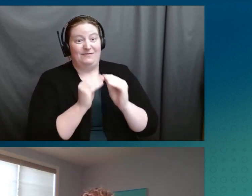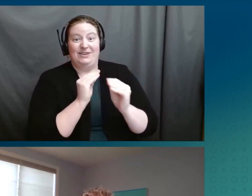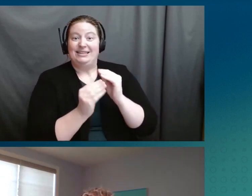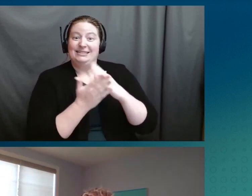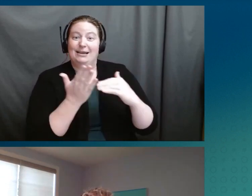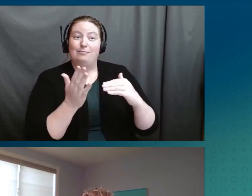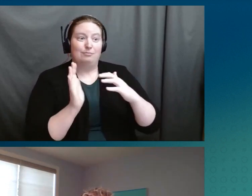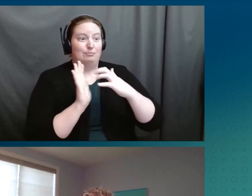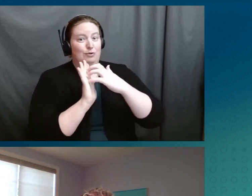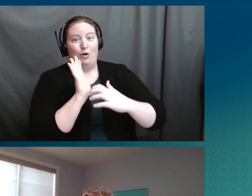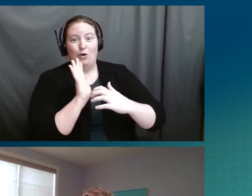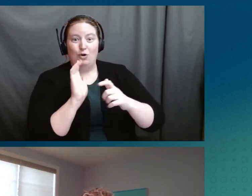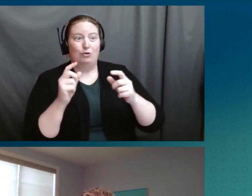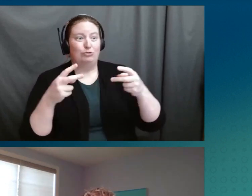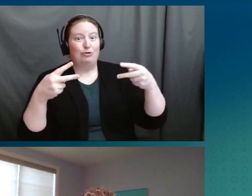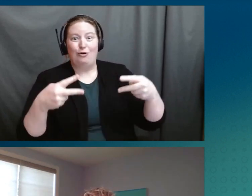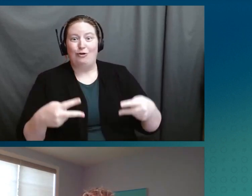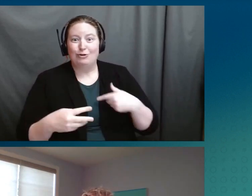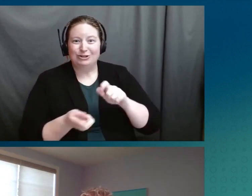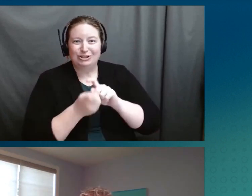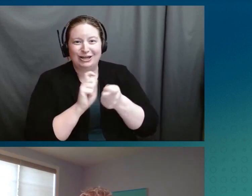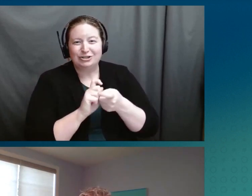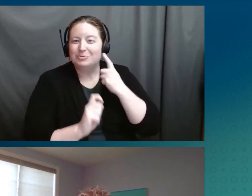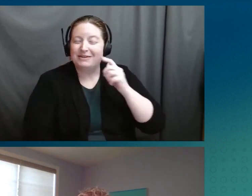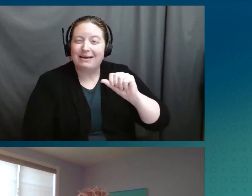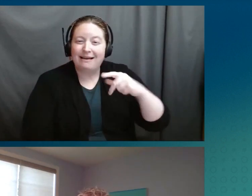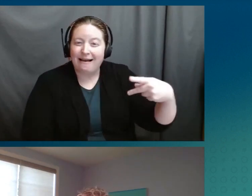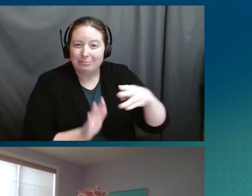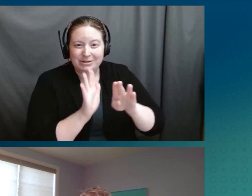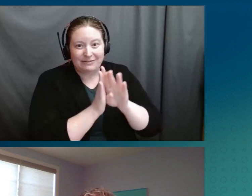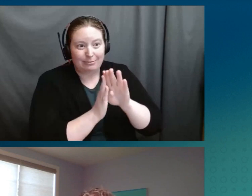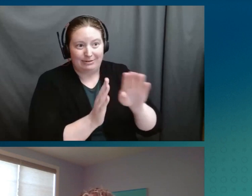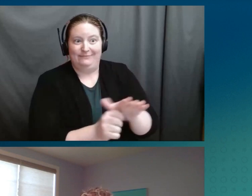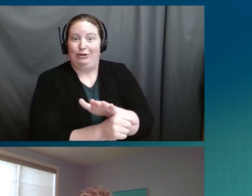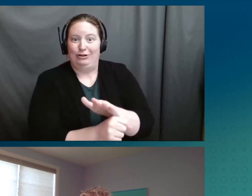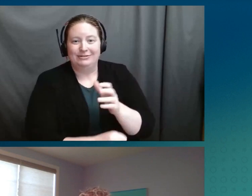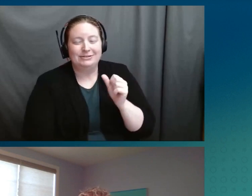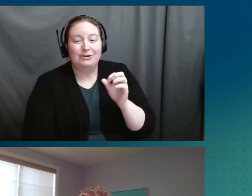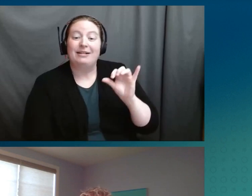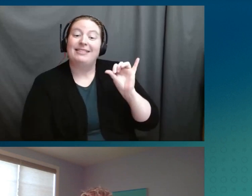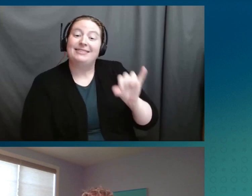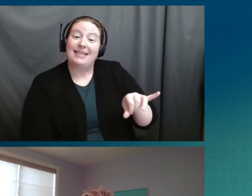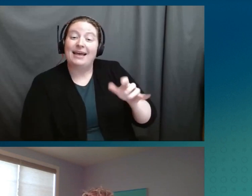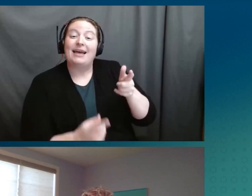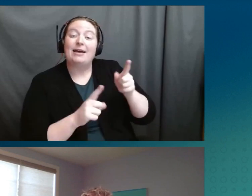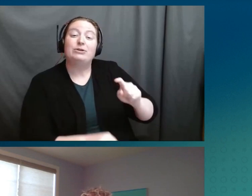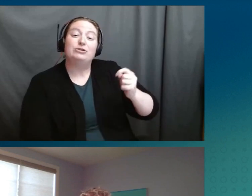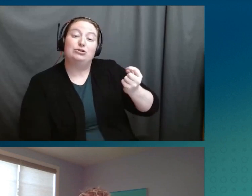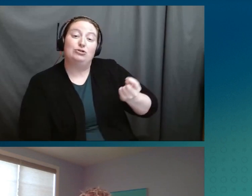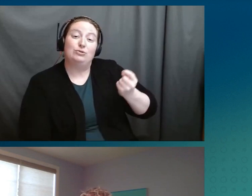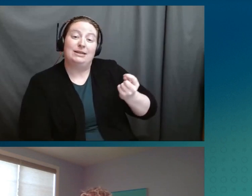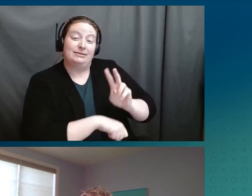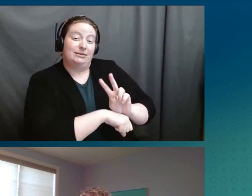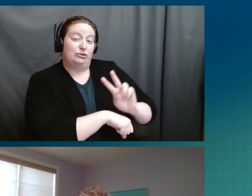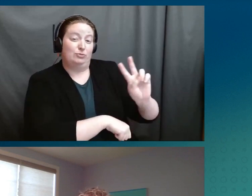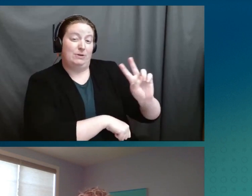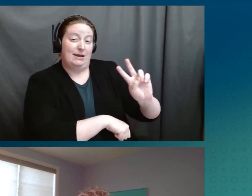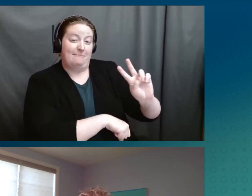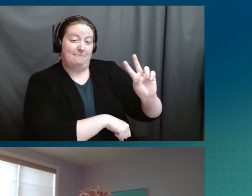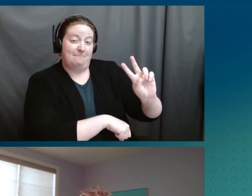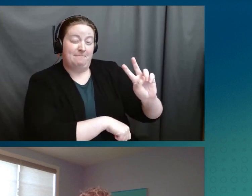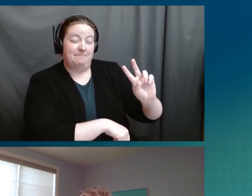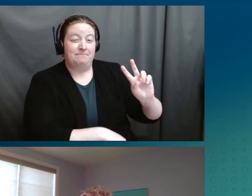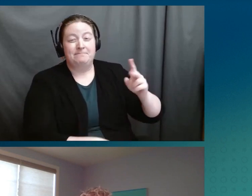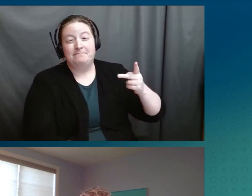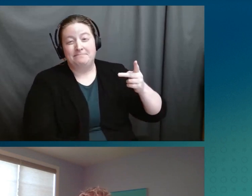changes as well for people, did an entire app development. So pretty cool stuff, and that show is on Tuesdays at 2 p.m. Pacific time,